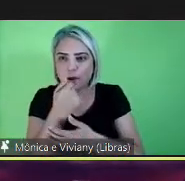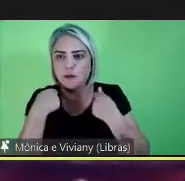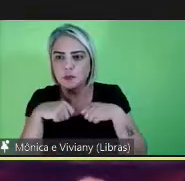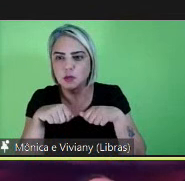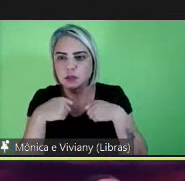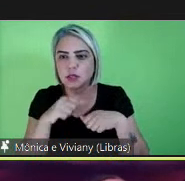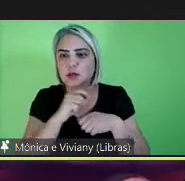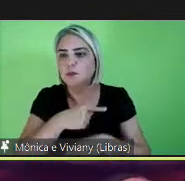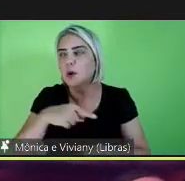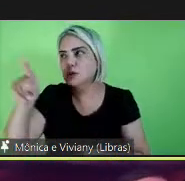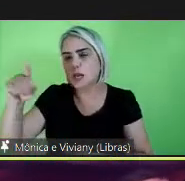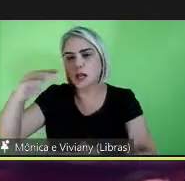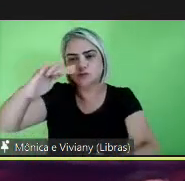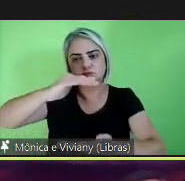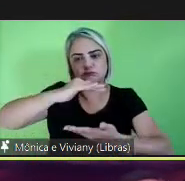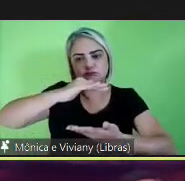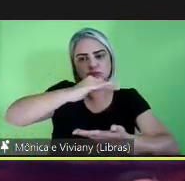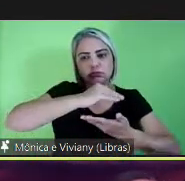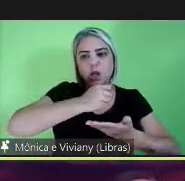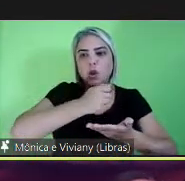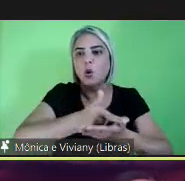more reasonable price.